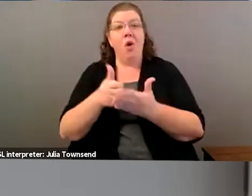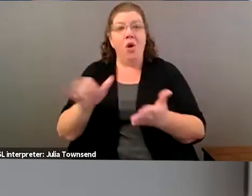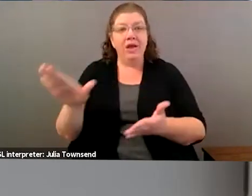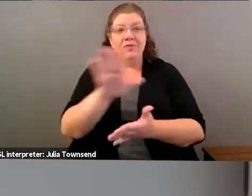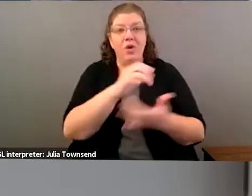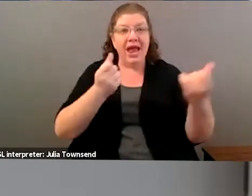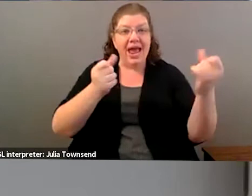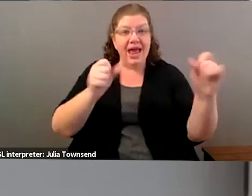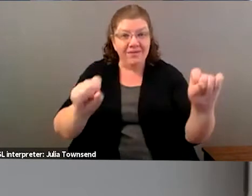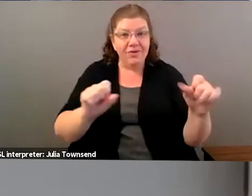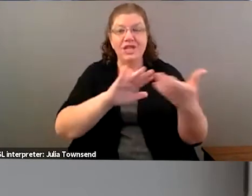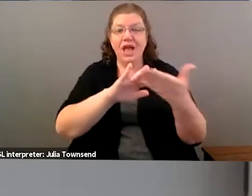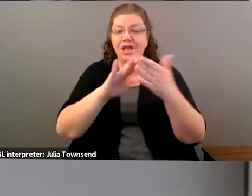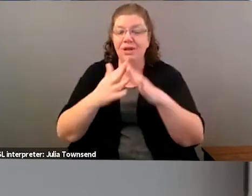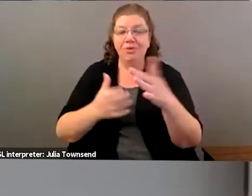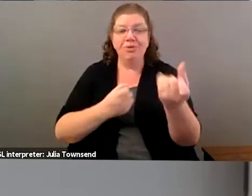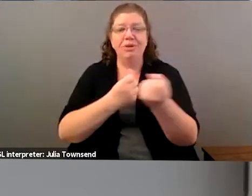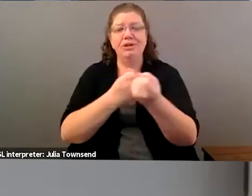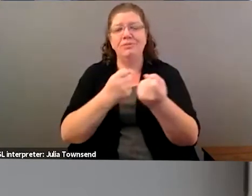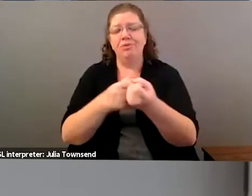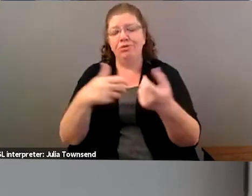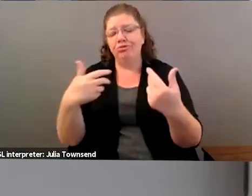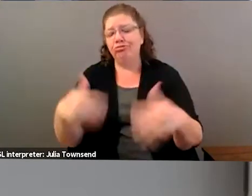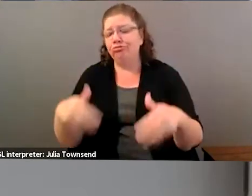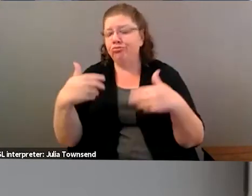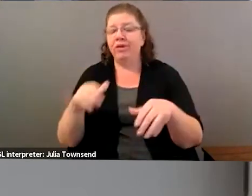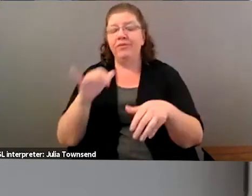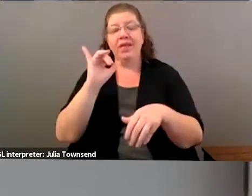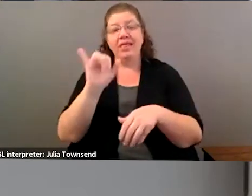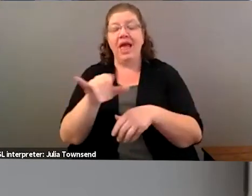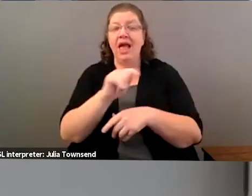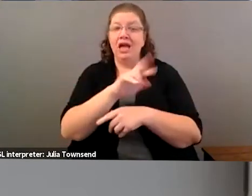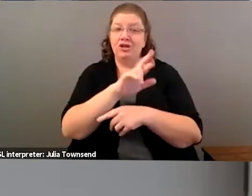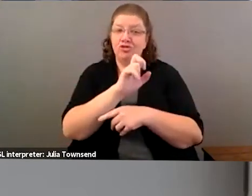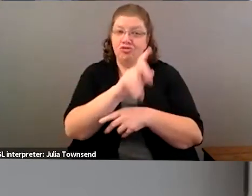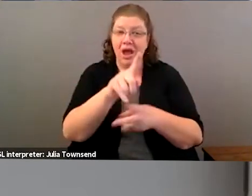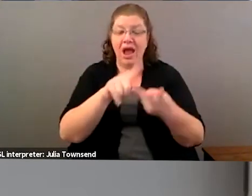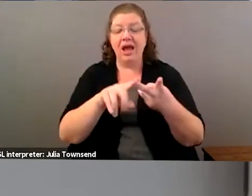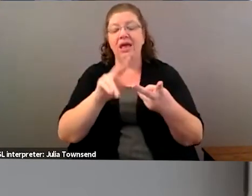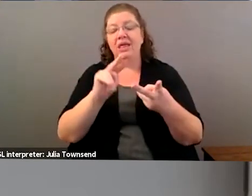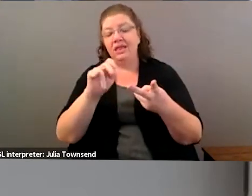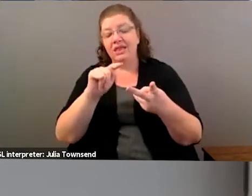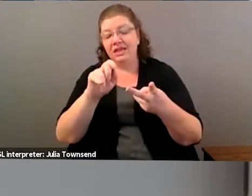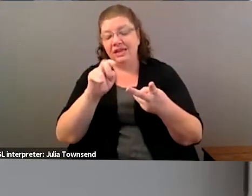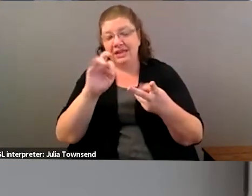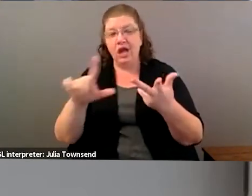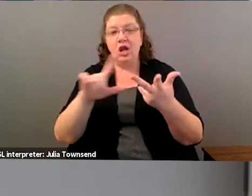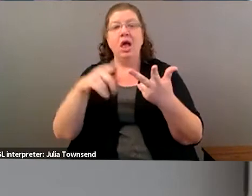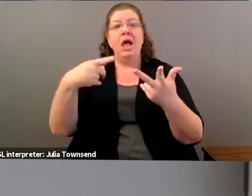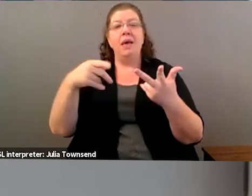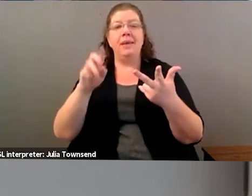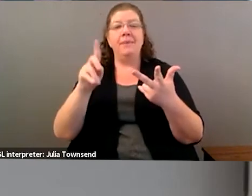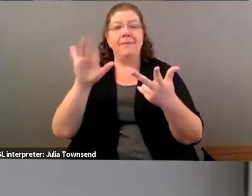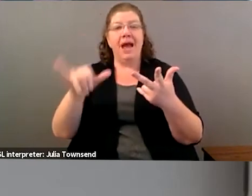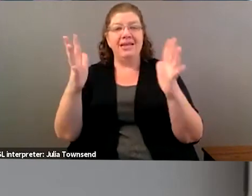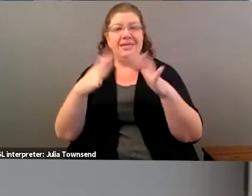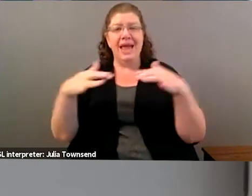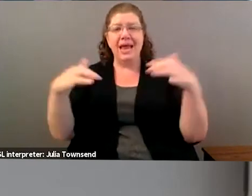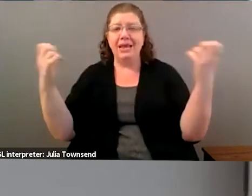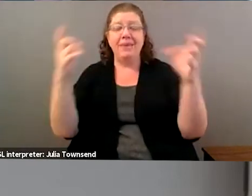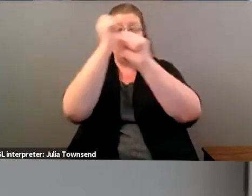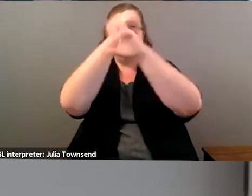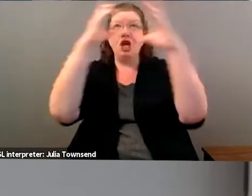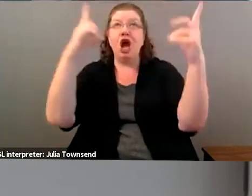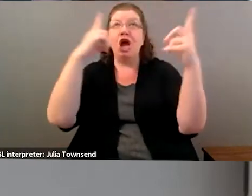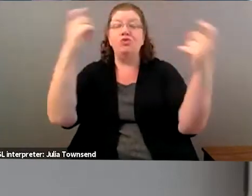the community support for the track and the tunnel and Peabody Stadium. It's the dream come true.